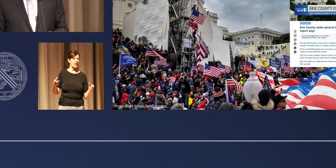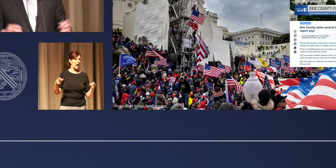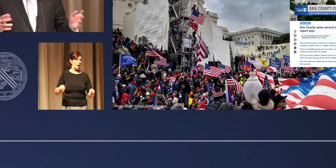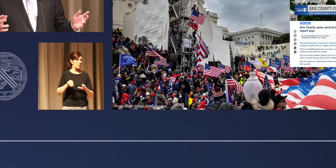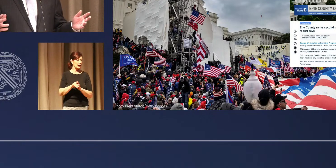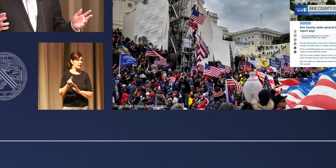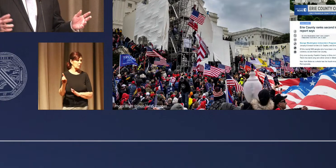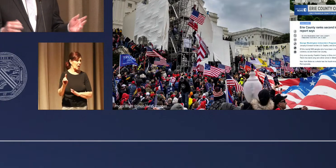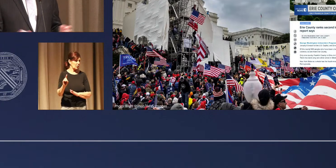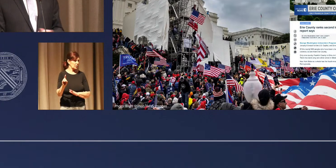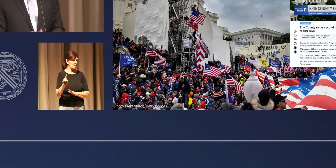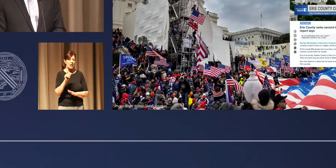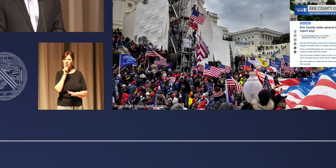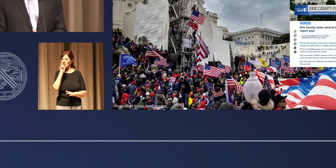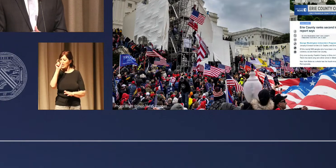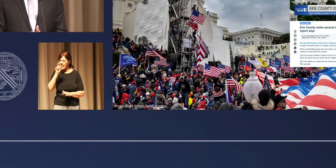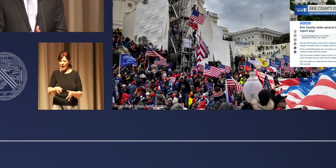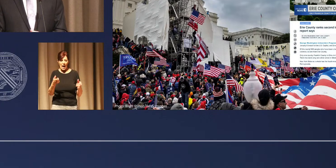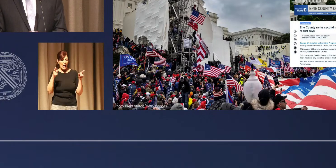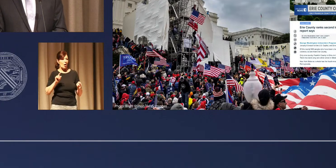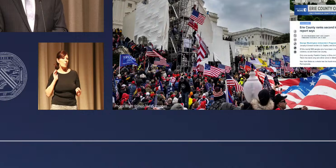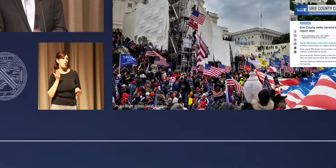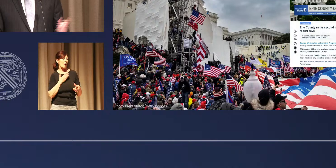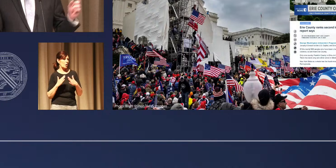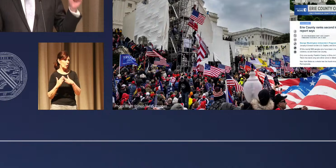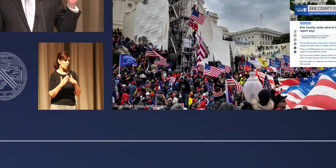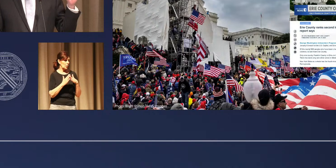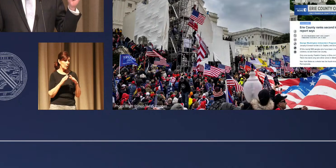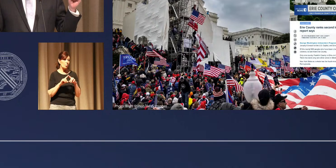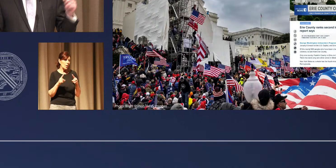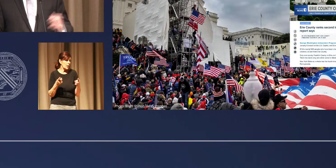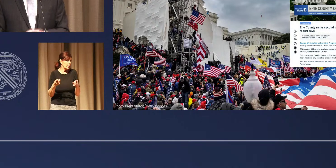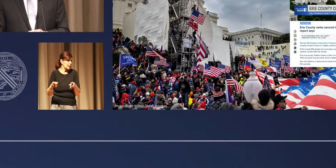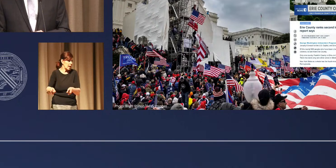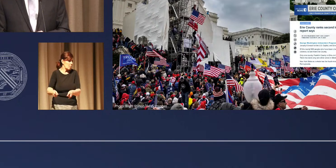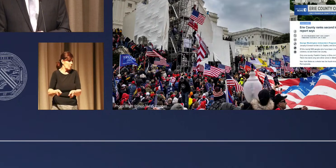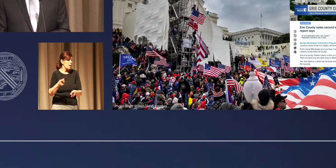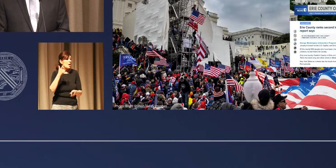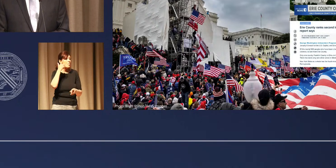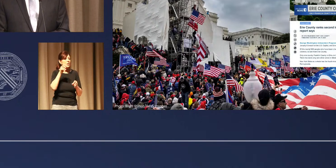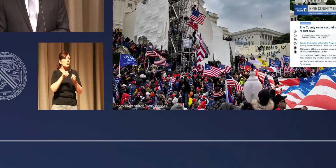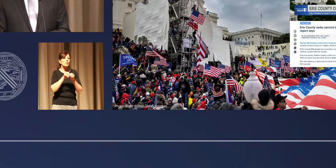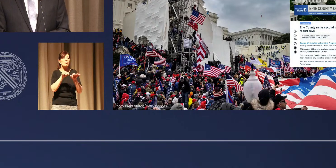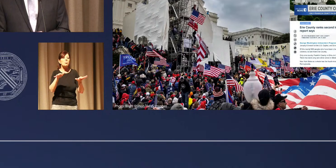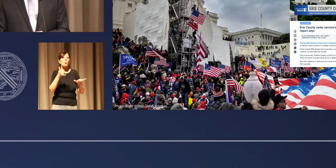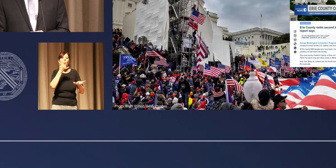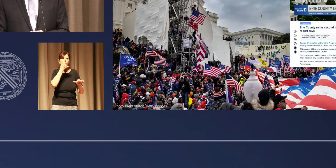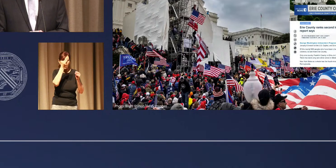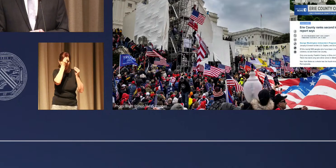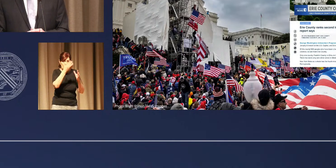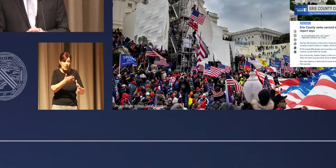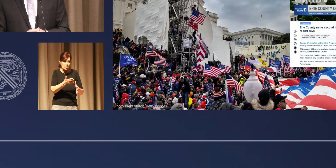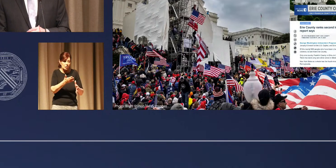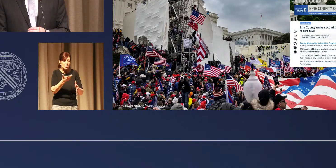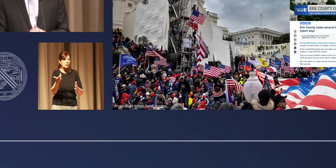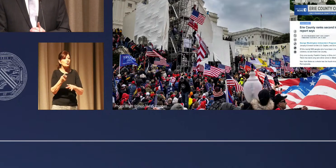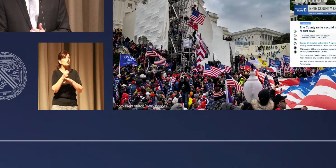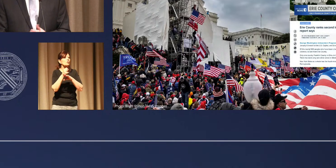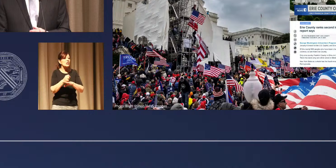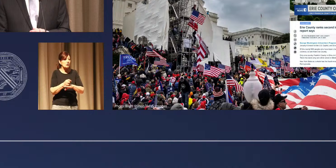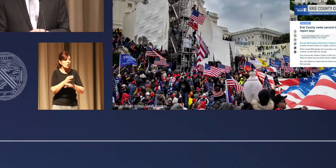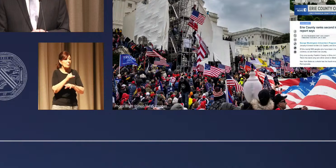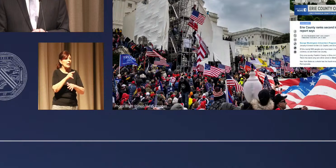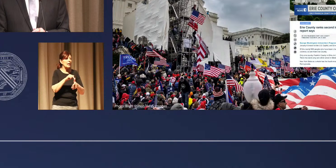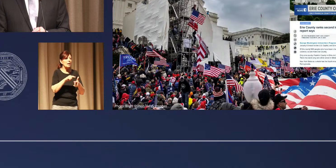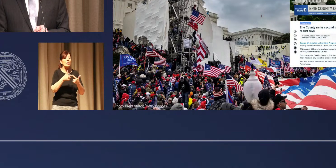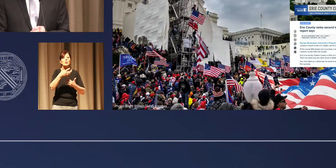democracy. It certainly should not happen in our community. But it is, due to the spread of disinformation across traditional media,